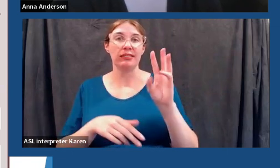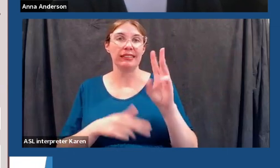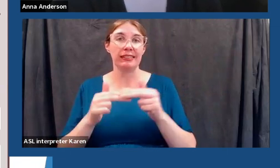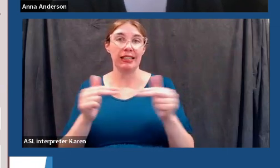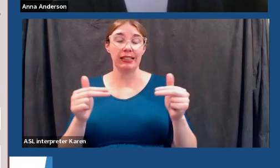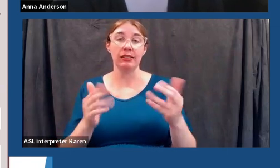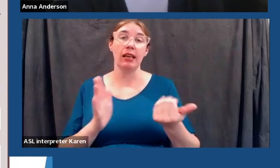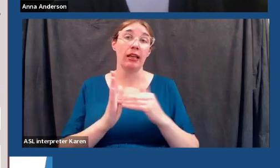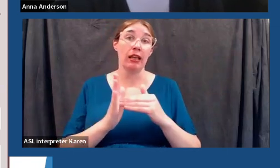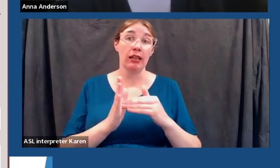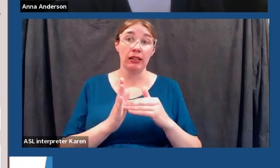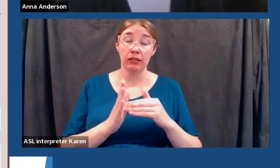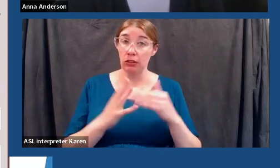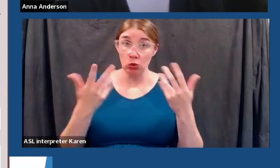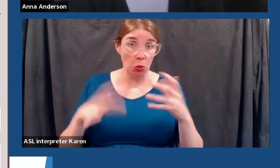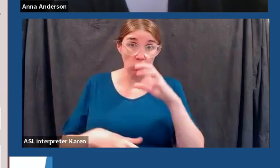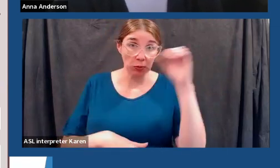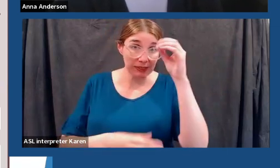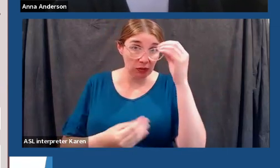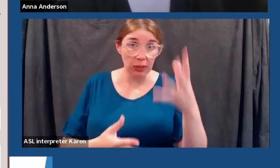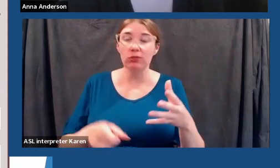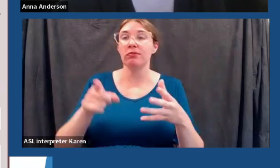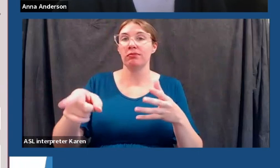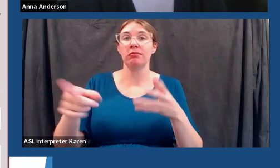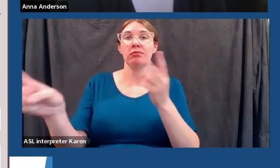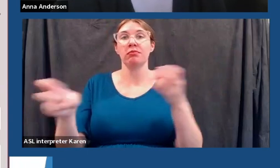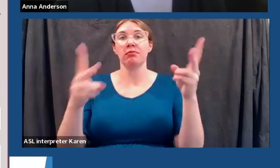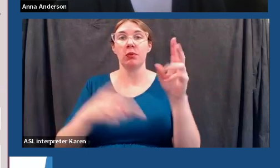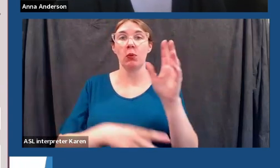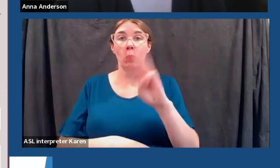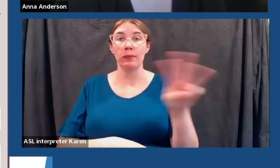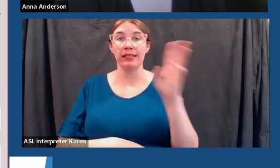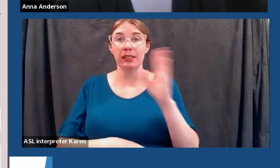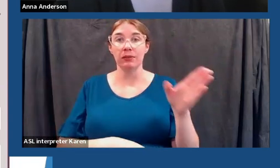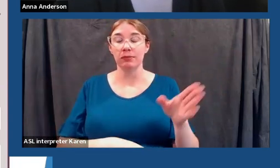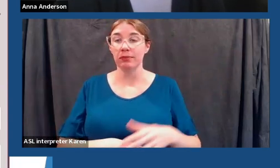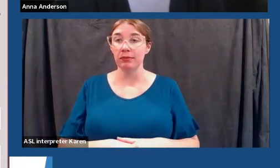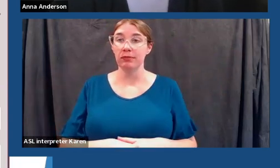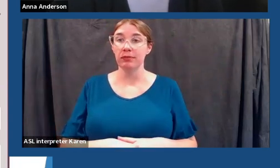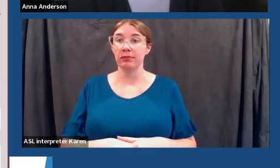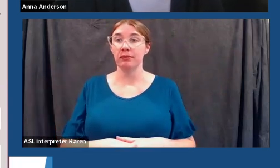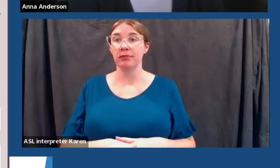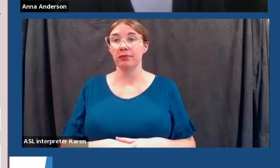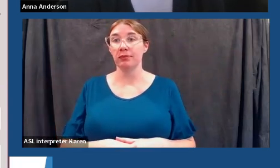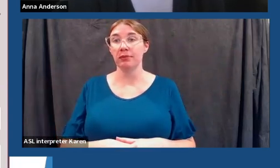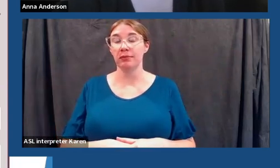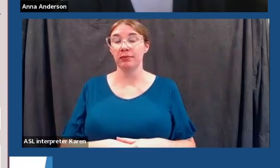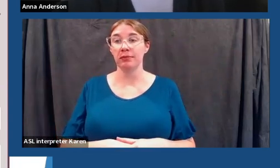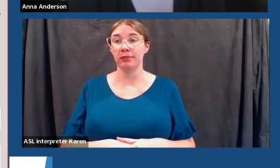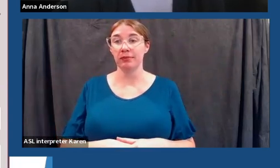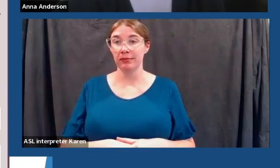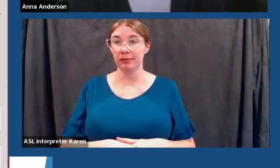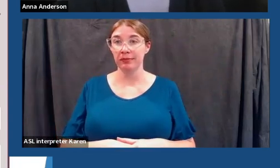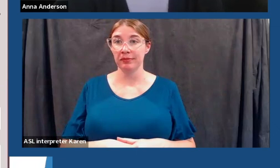on our website for your review. So we're going to start with the absentee ballot. So this is